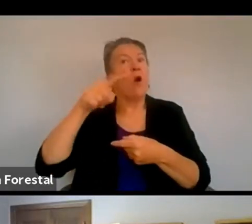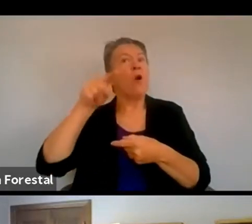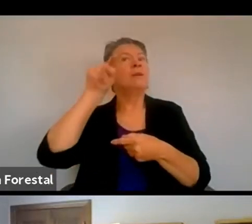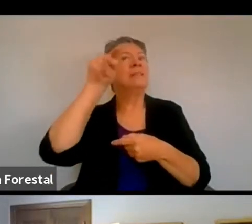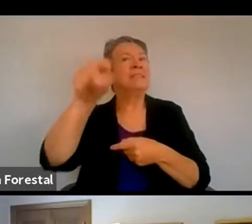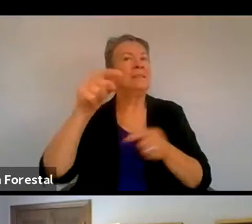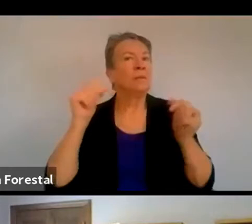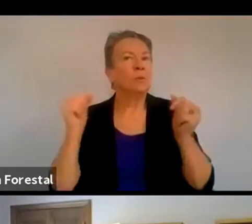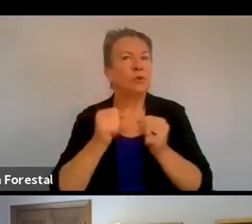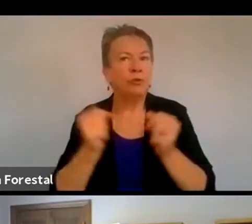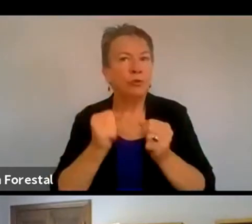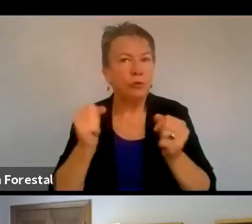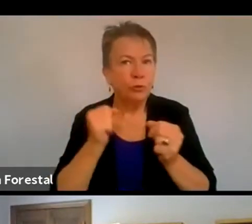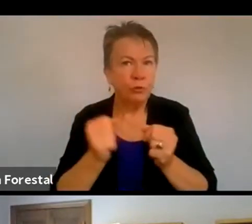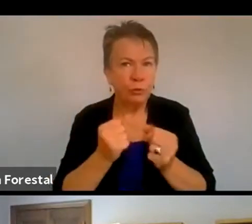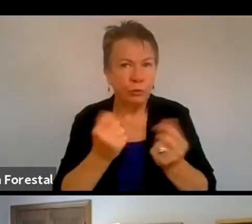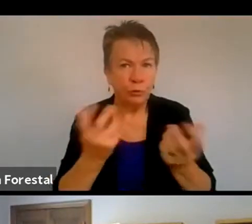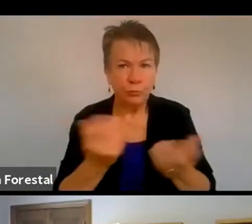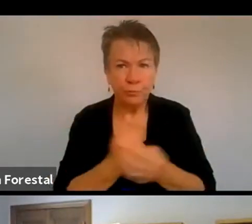We'll go to Jonathan Salant.